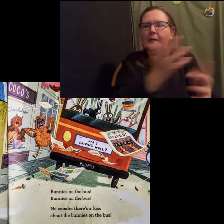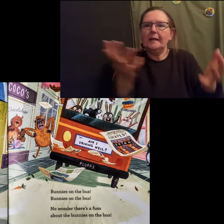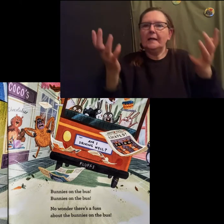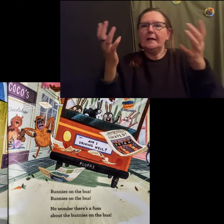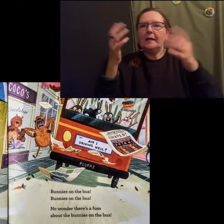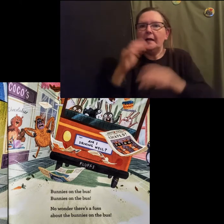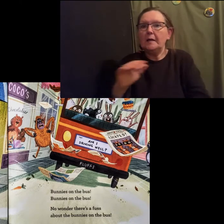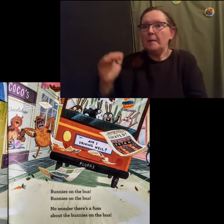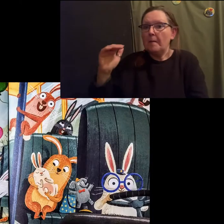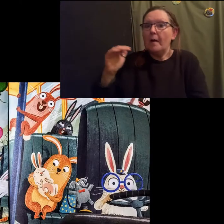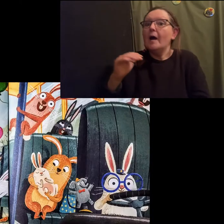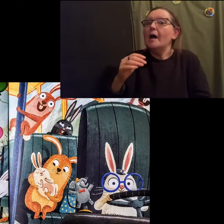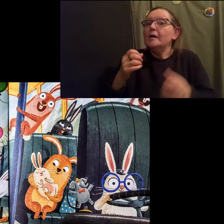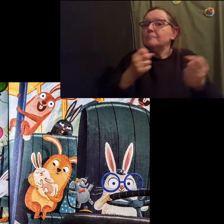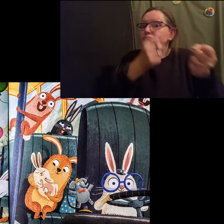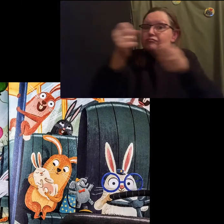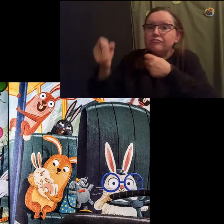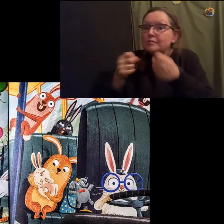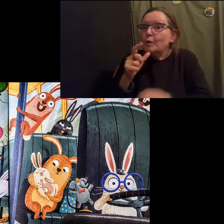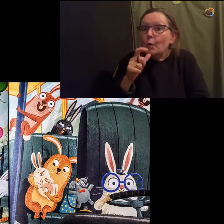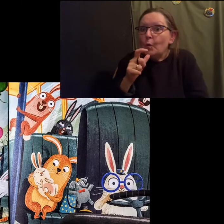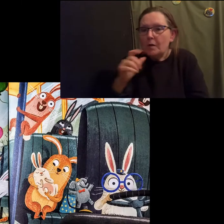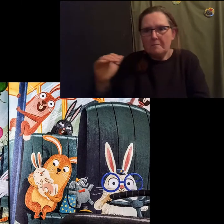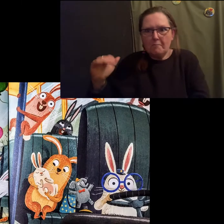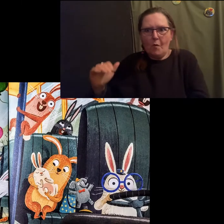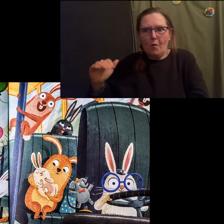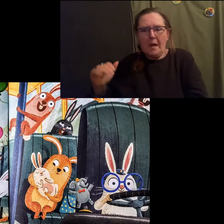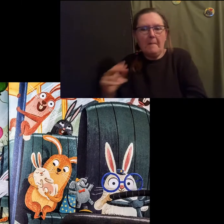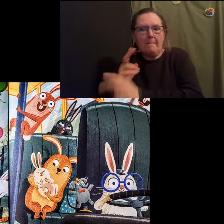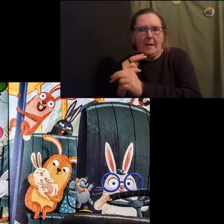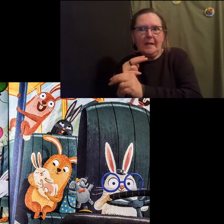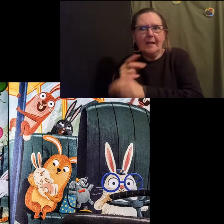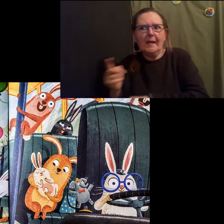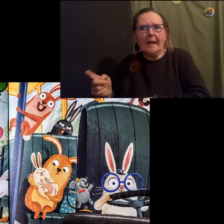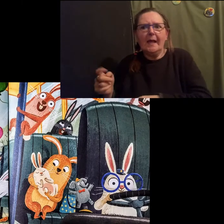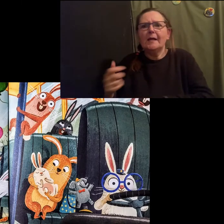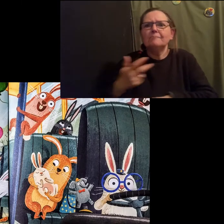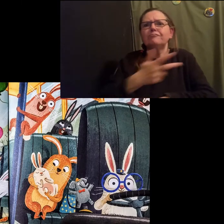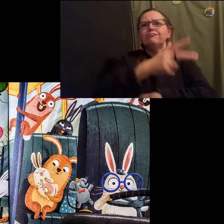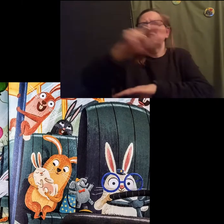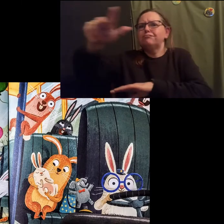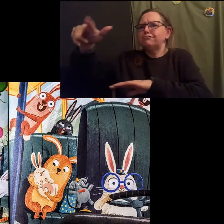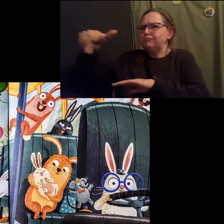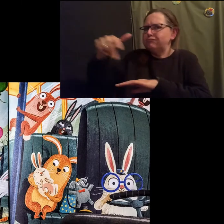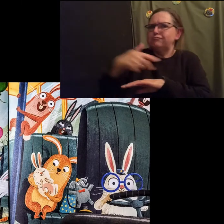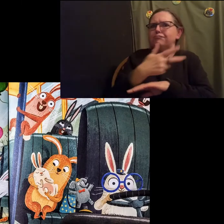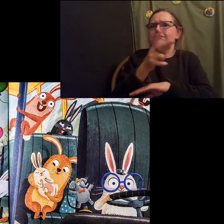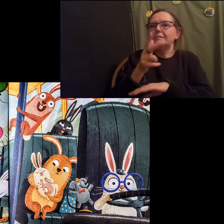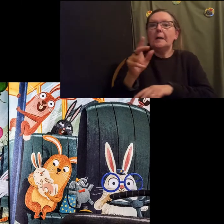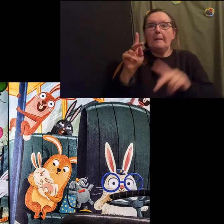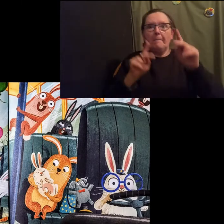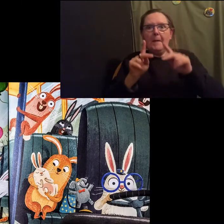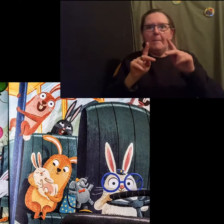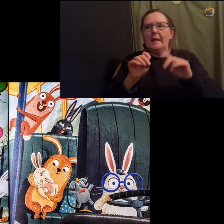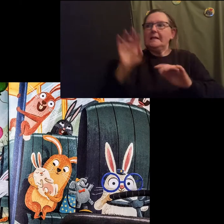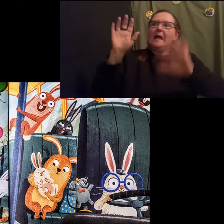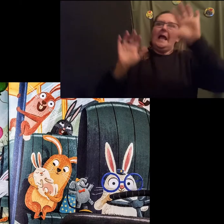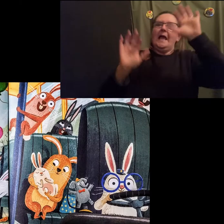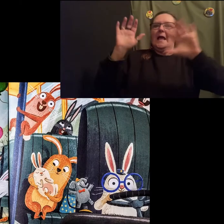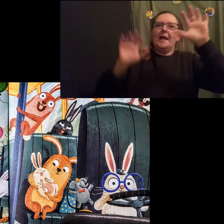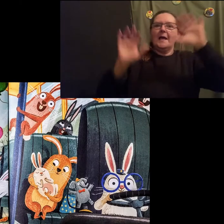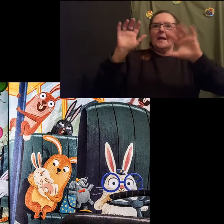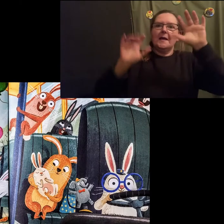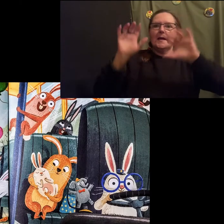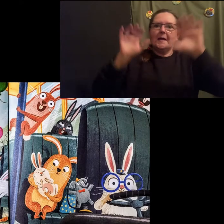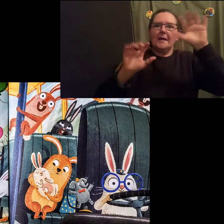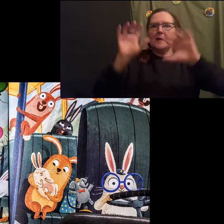Little bunny at the wheel! Little bunny at the wheel! He's swerving round the corners to make the others squeal.